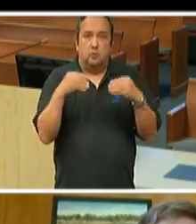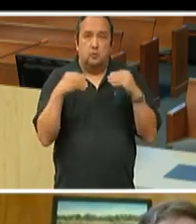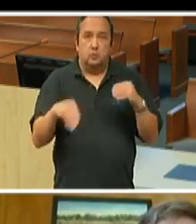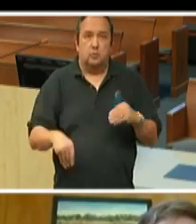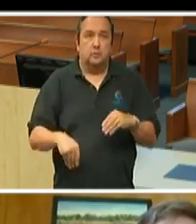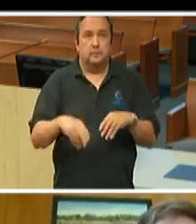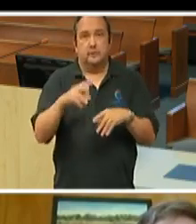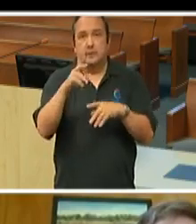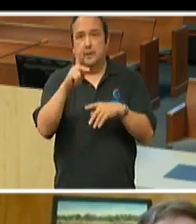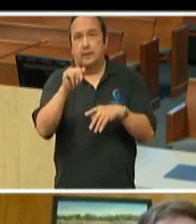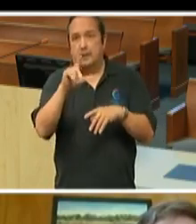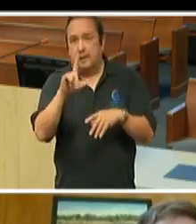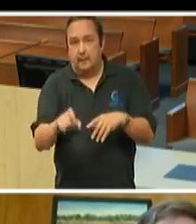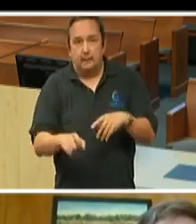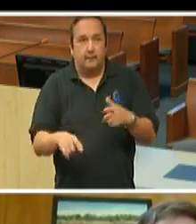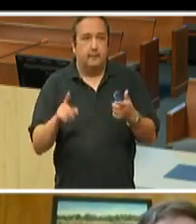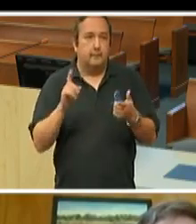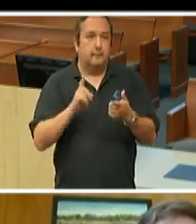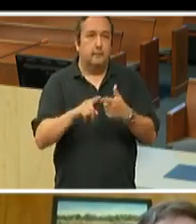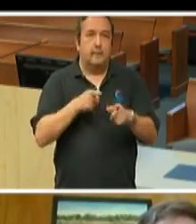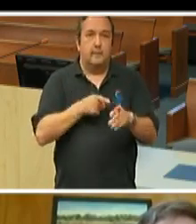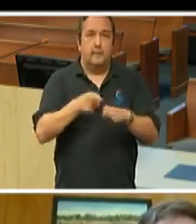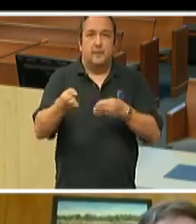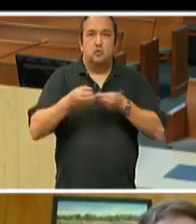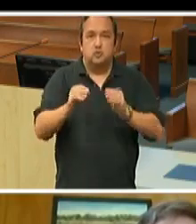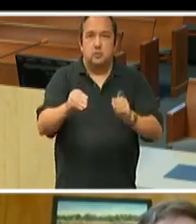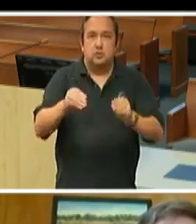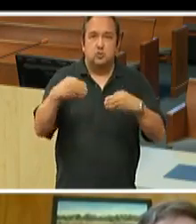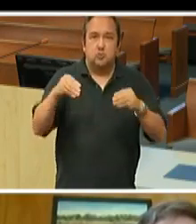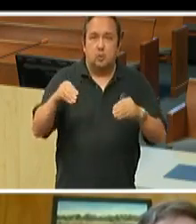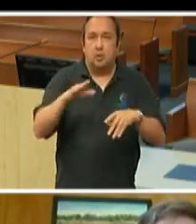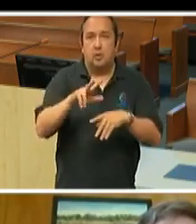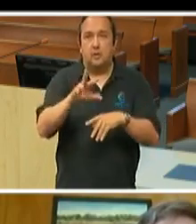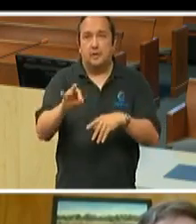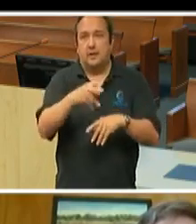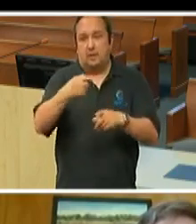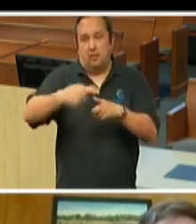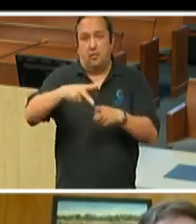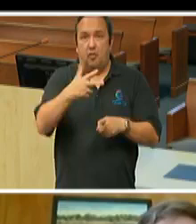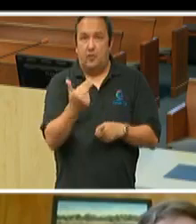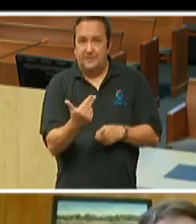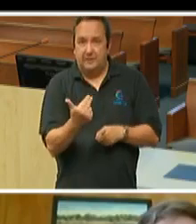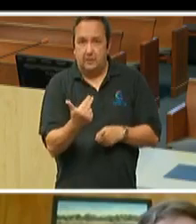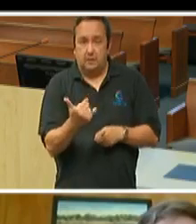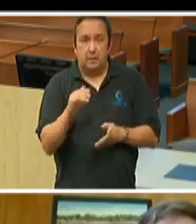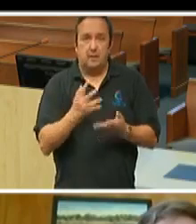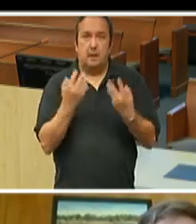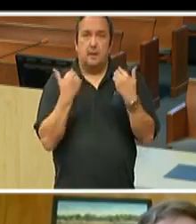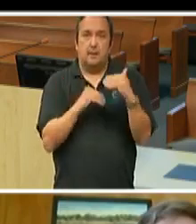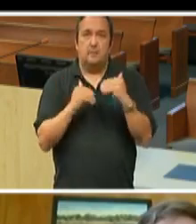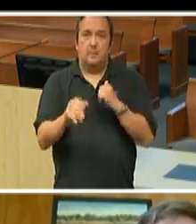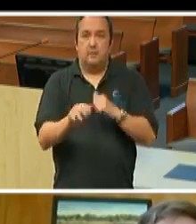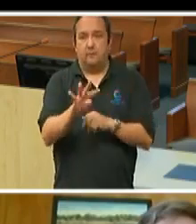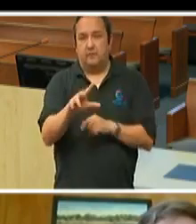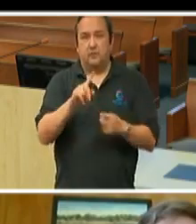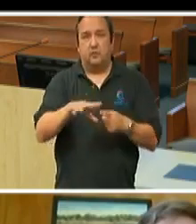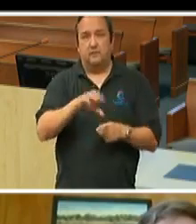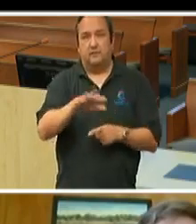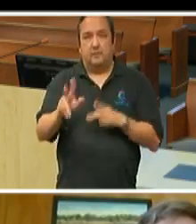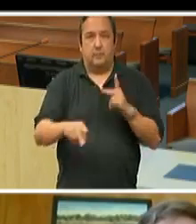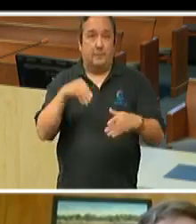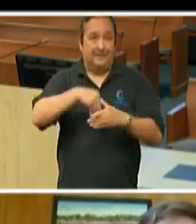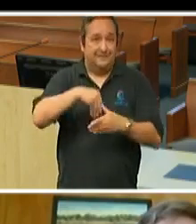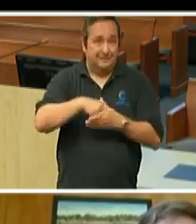Hale, the Main Street store, 39th and 13th, where the limit is 45 to 55